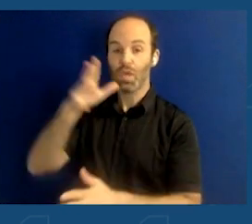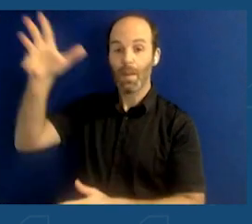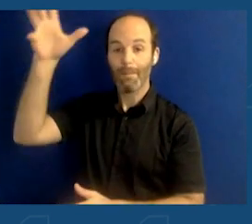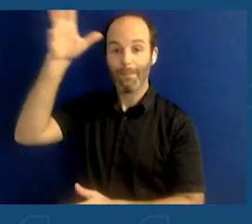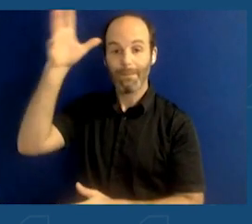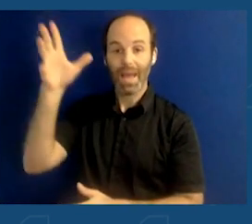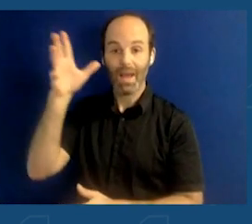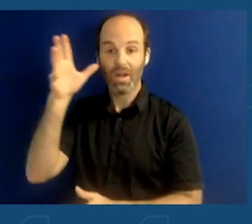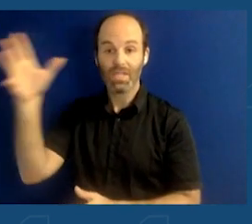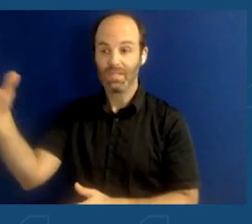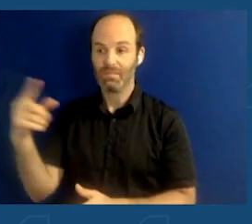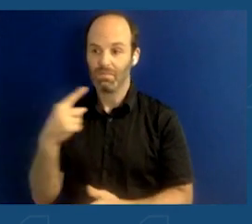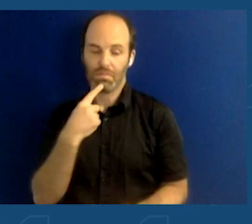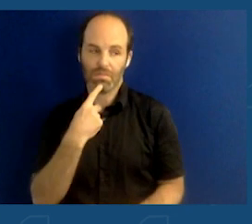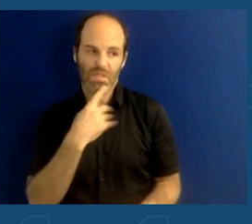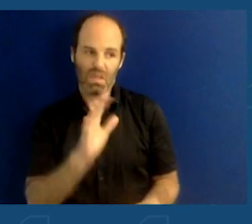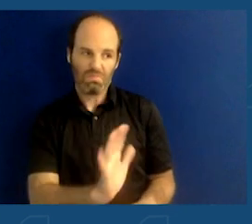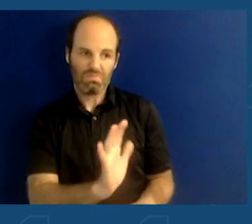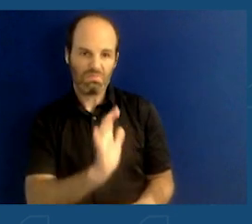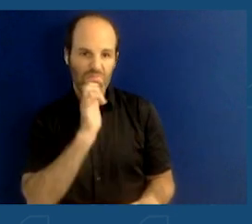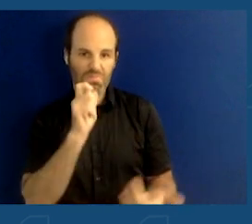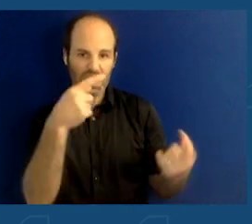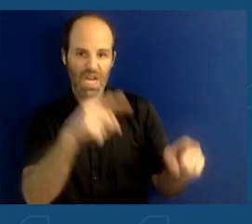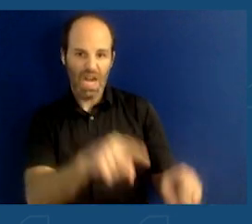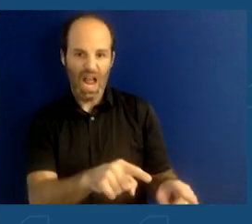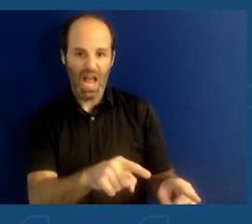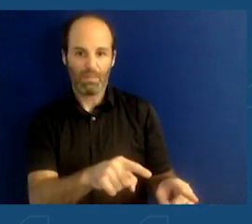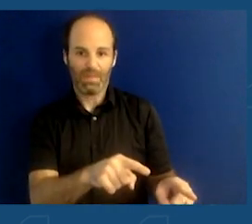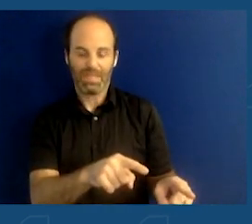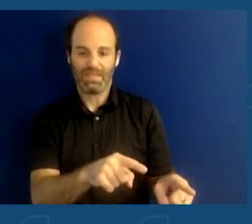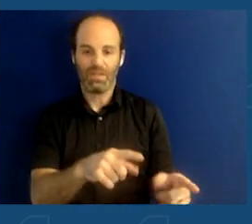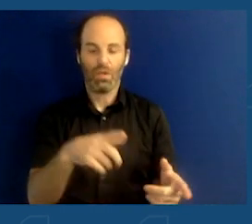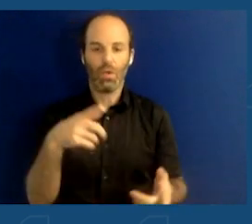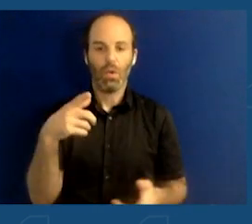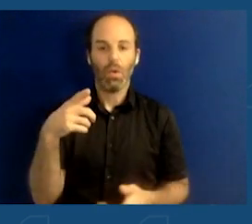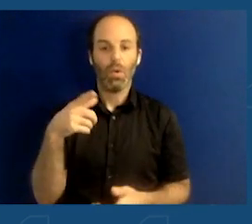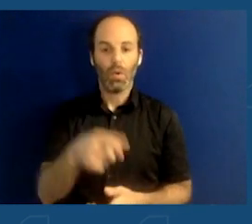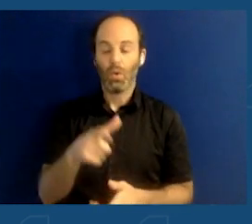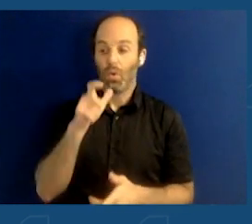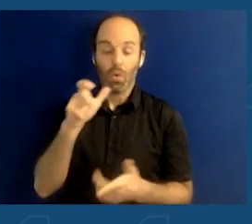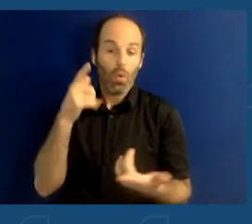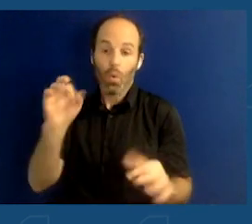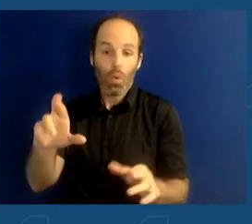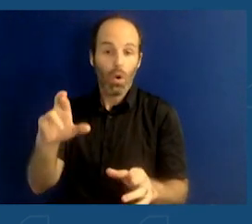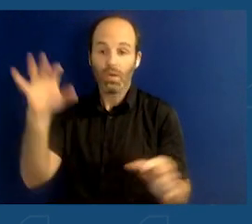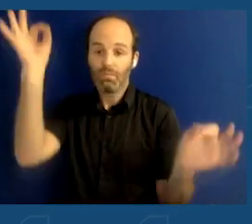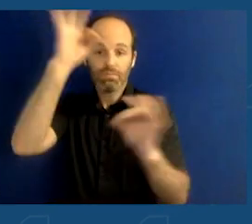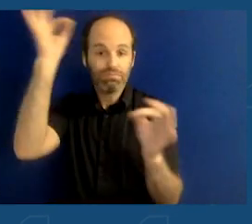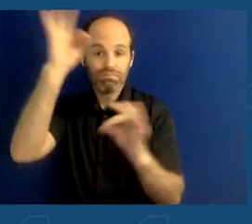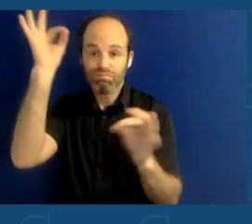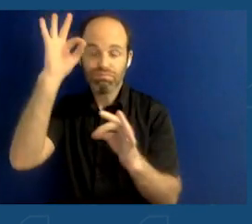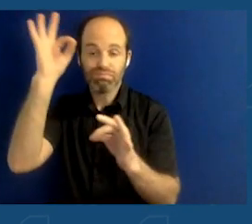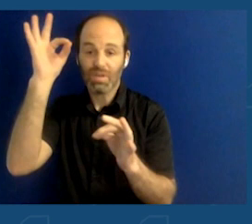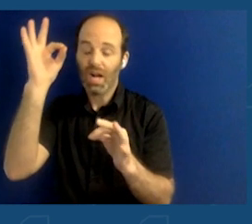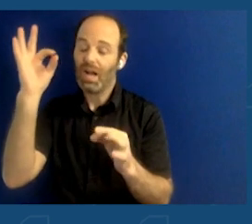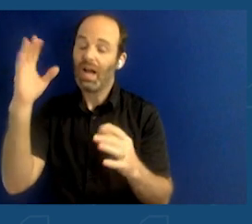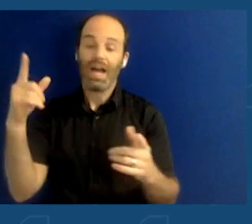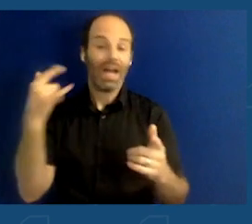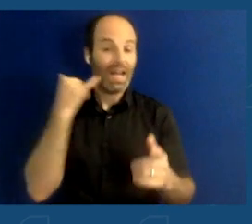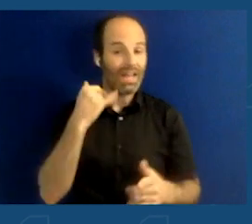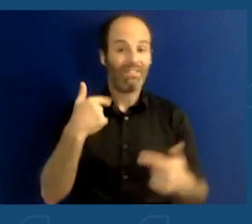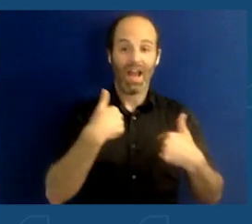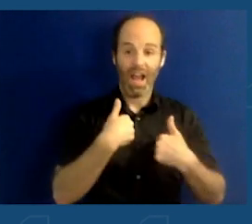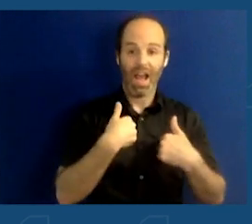about it, as long as I can. And going forward, they will tell the